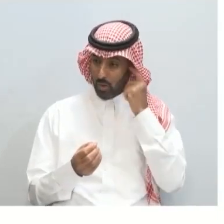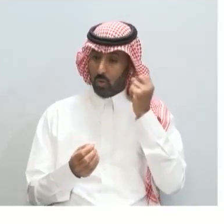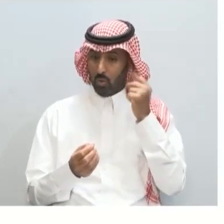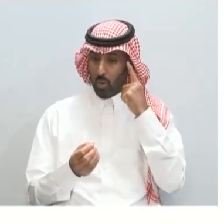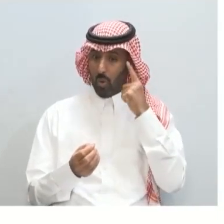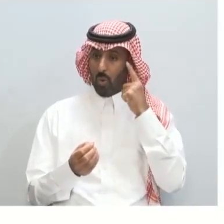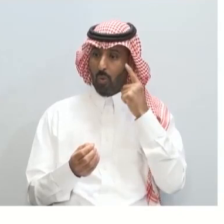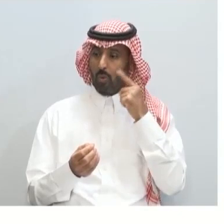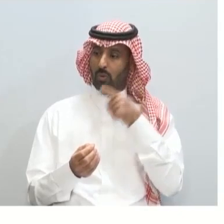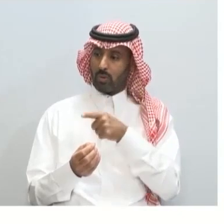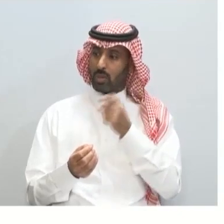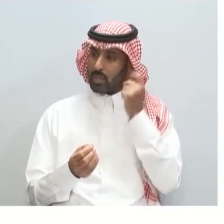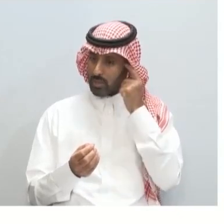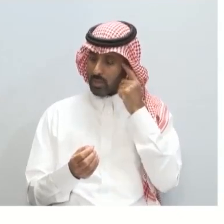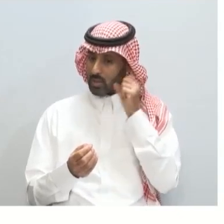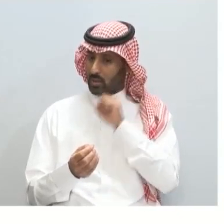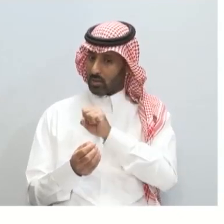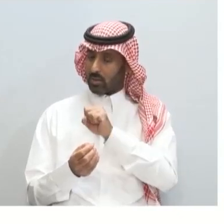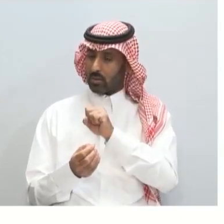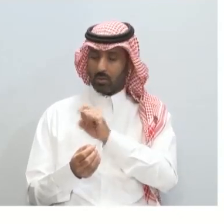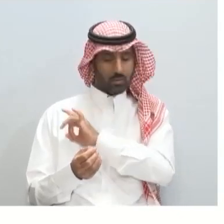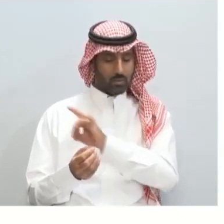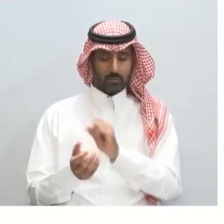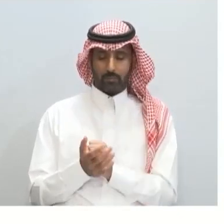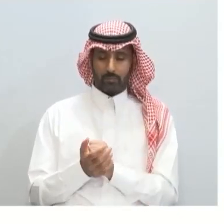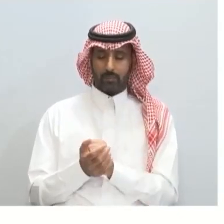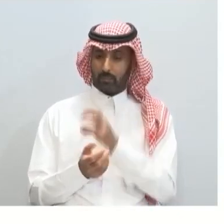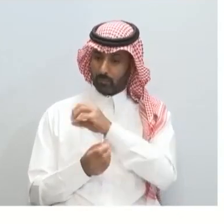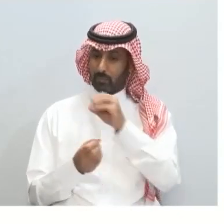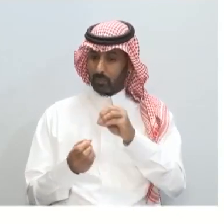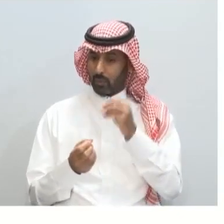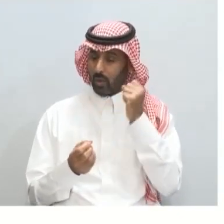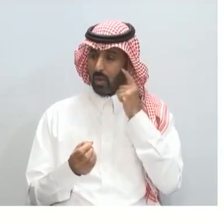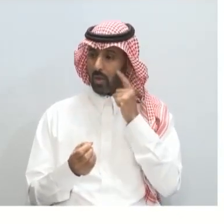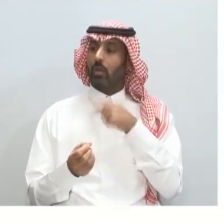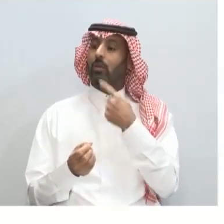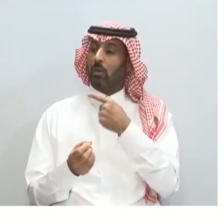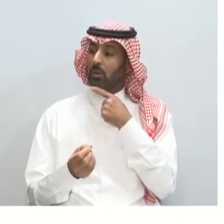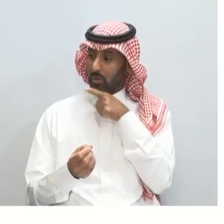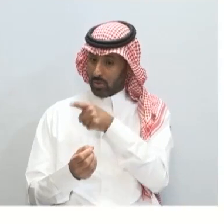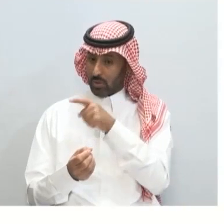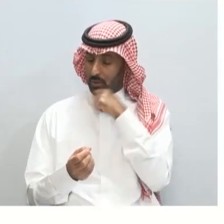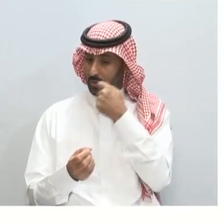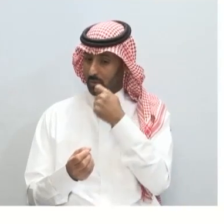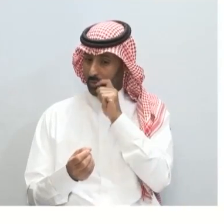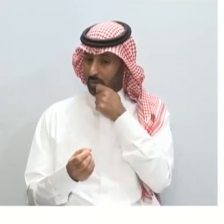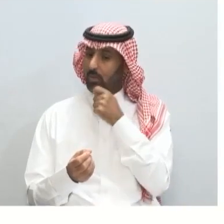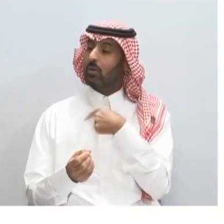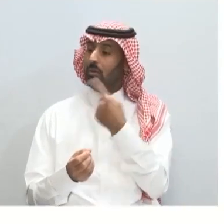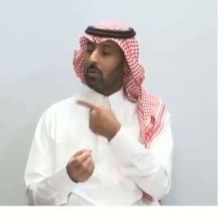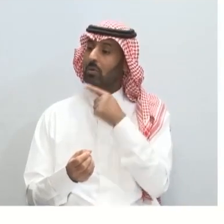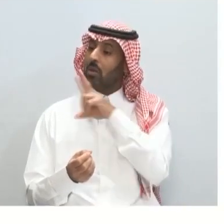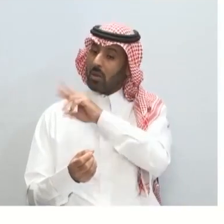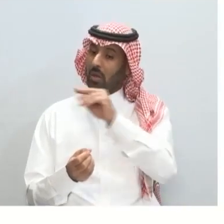expert no another example he talks as if he were the boss is he the boss no